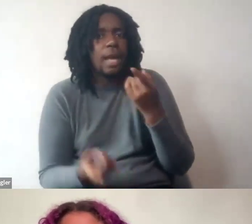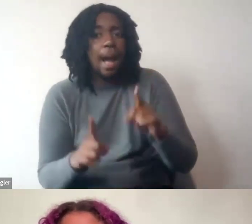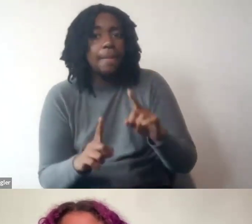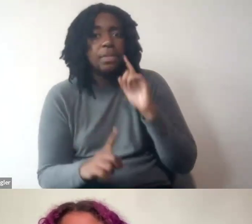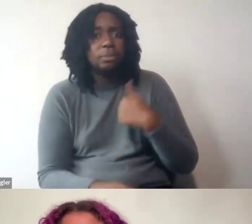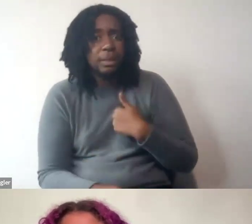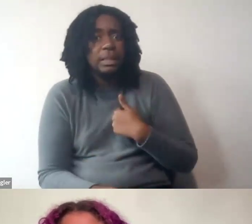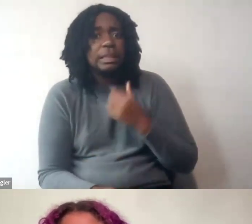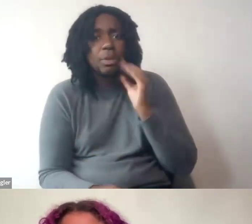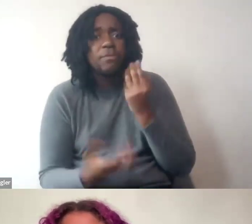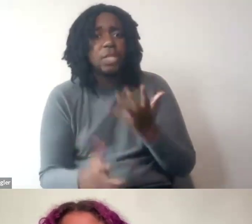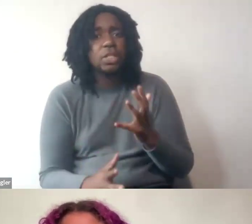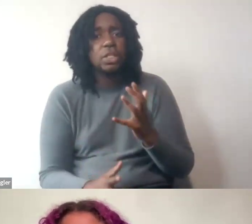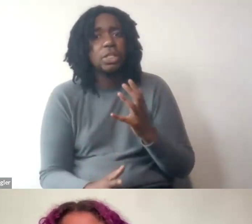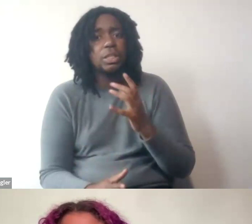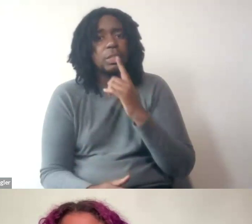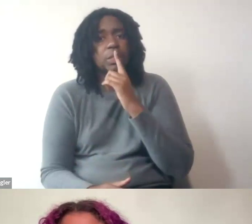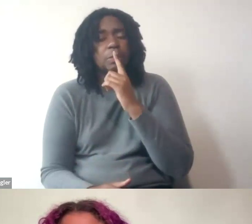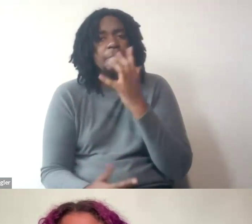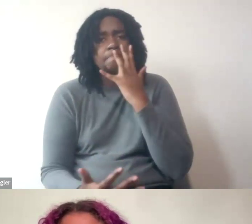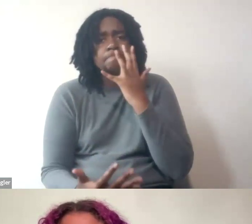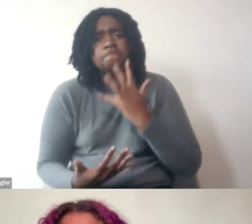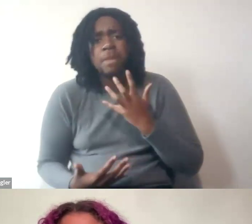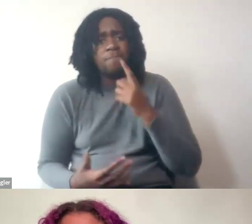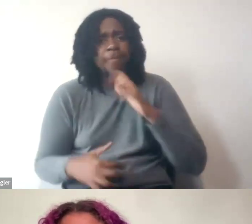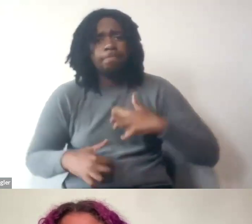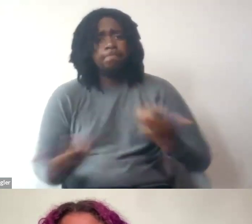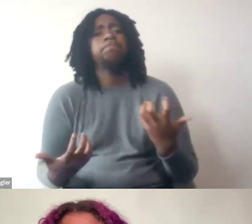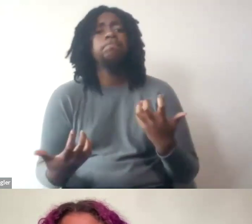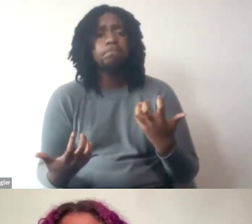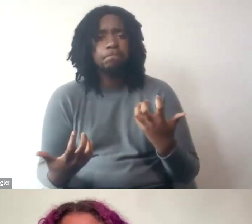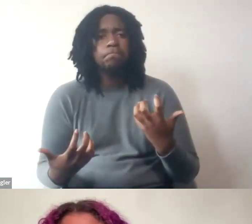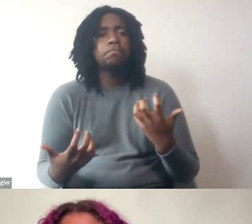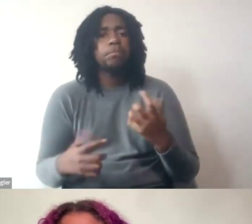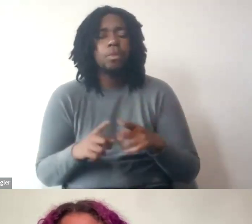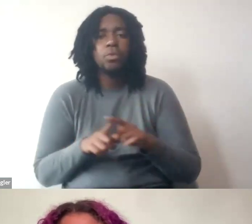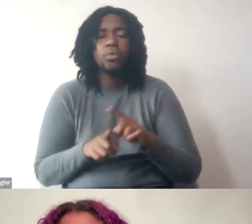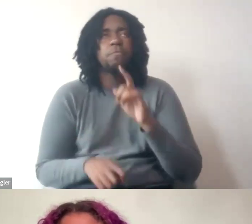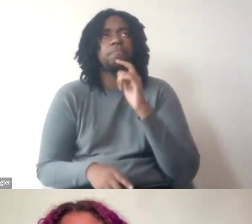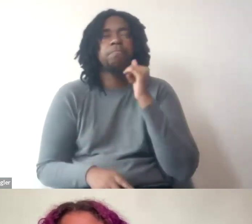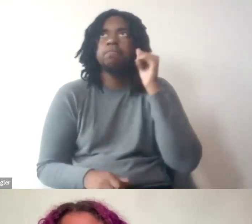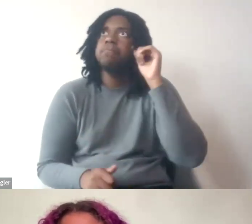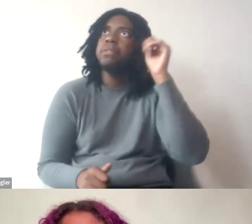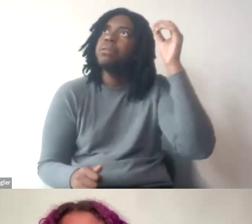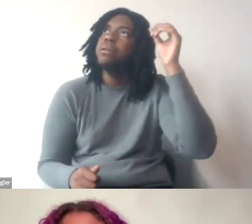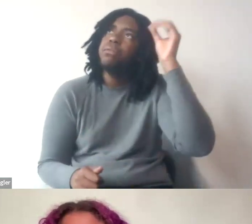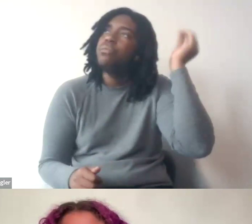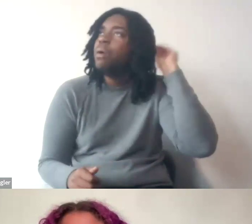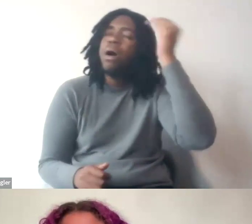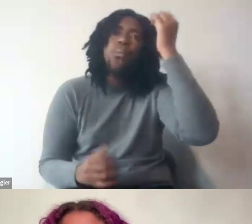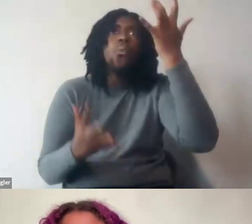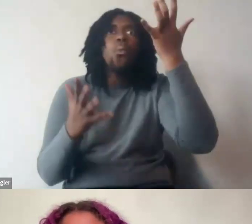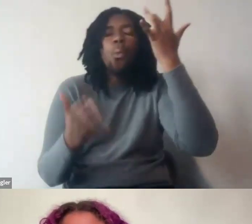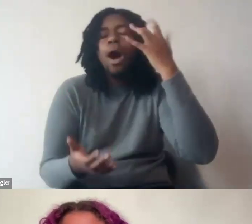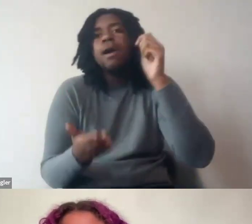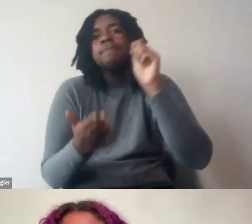really, really sad. It made me angry, but also reminded me of like why I do this work, why I write